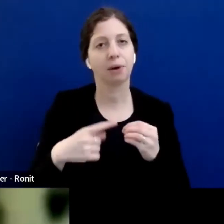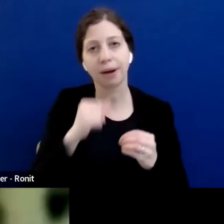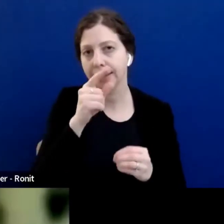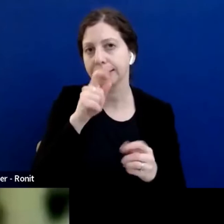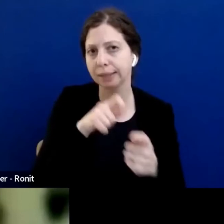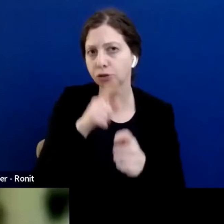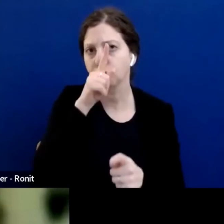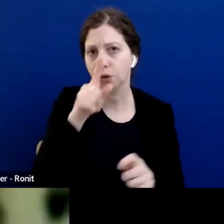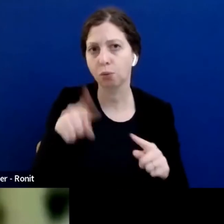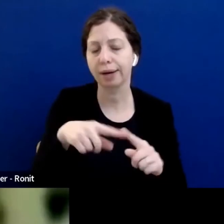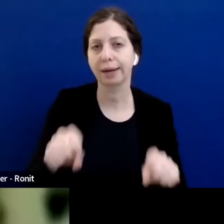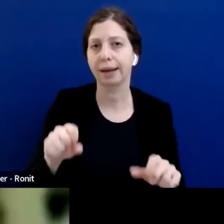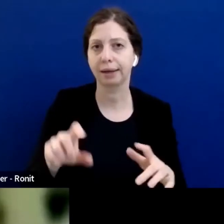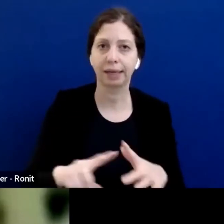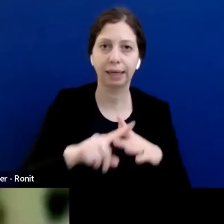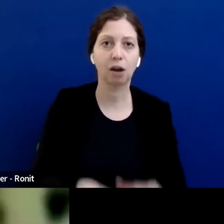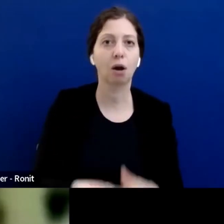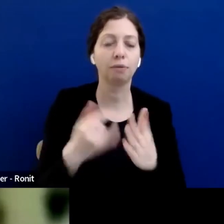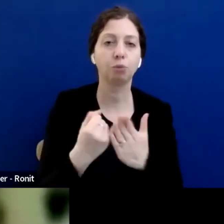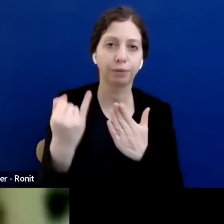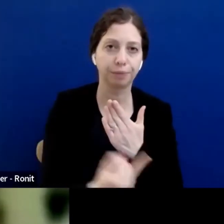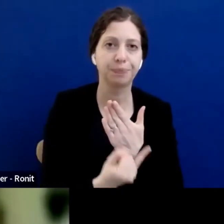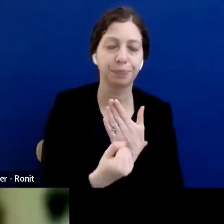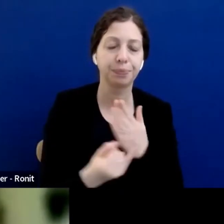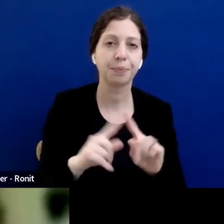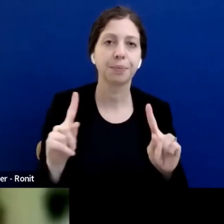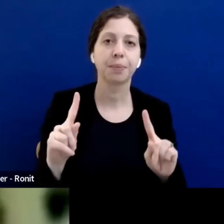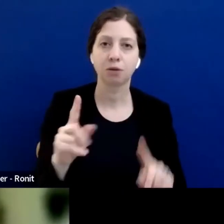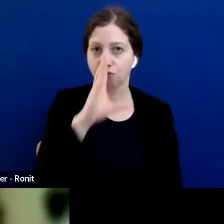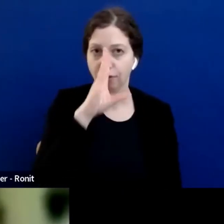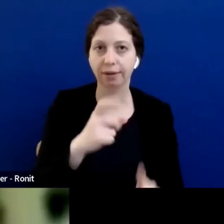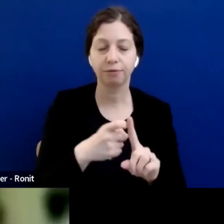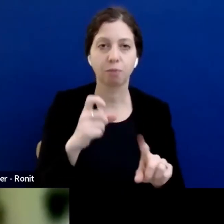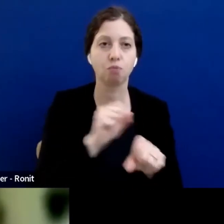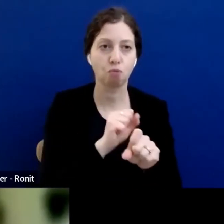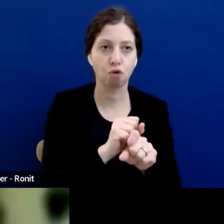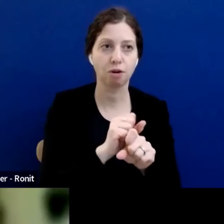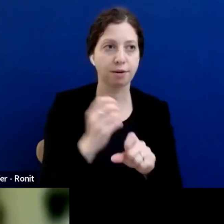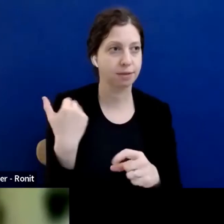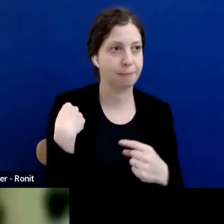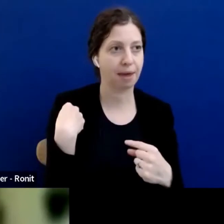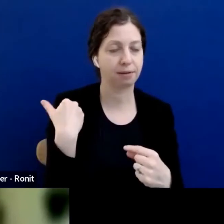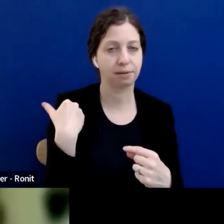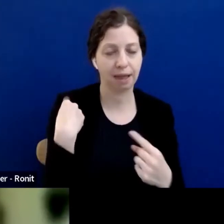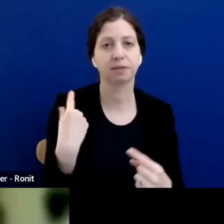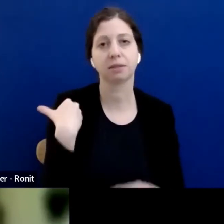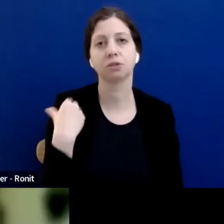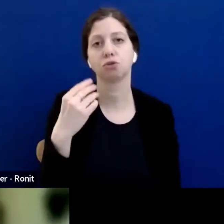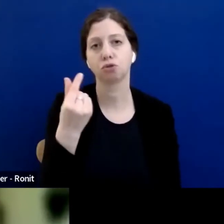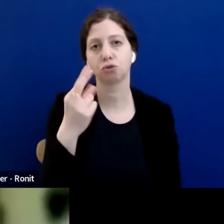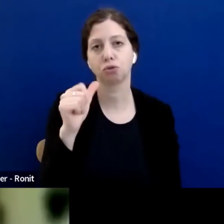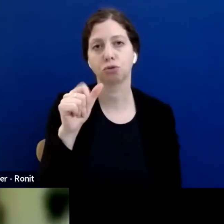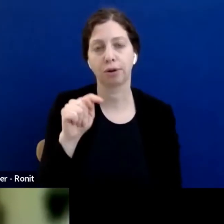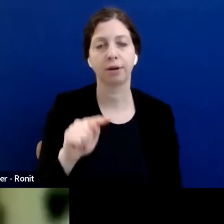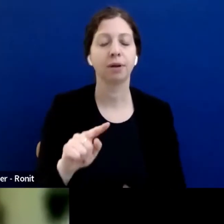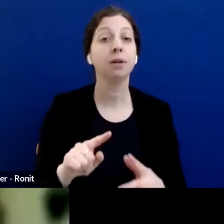going to be able to kick off this project, but it comes directly from work done during the last grant. And the idea of starting